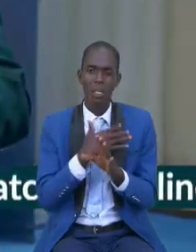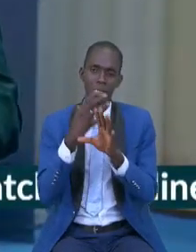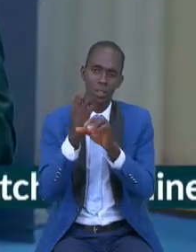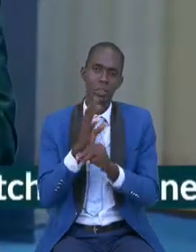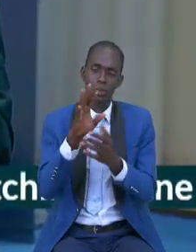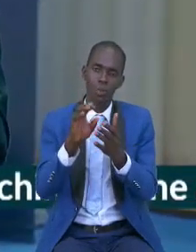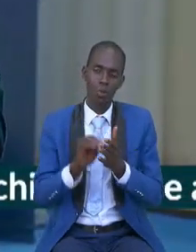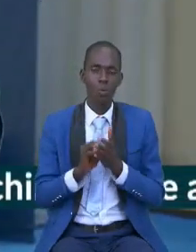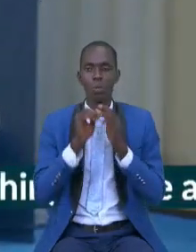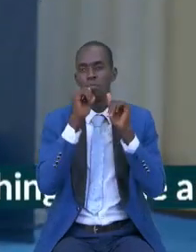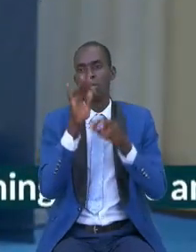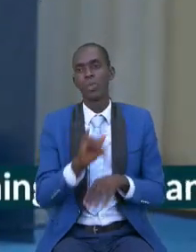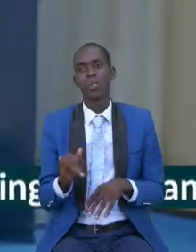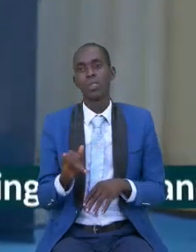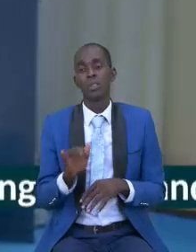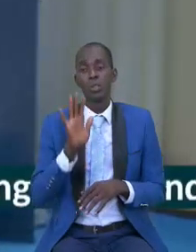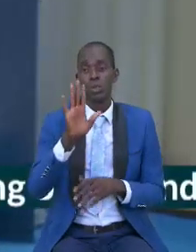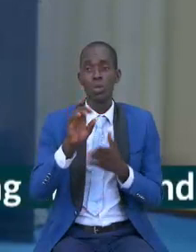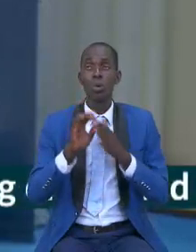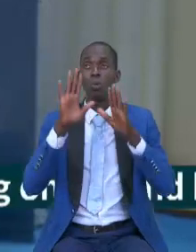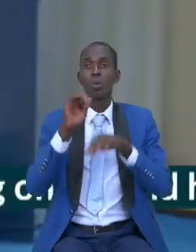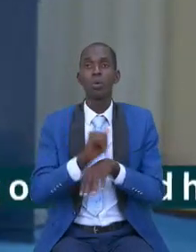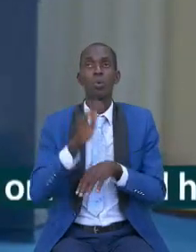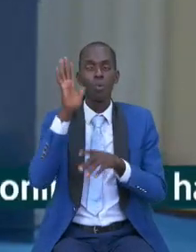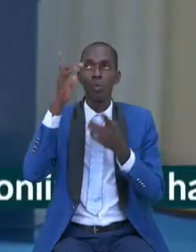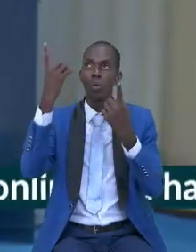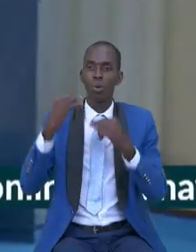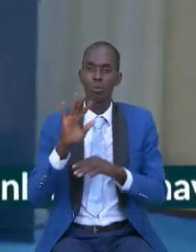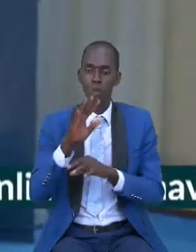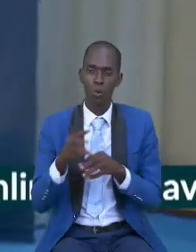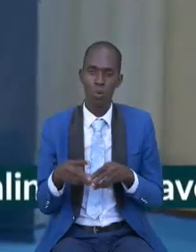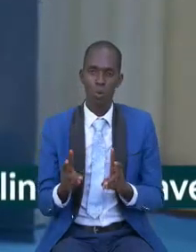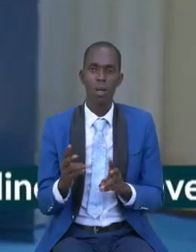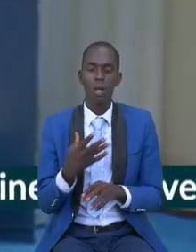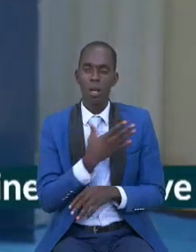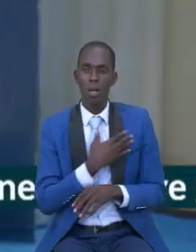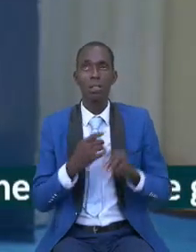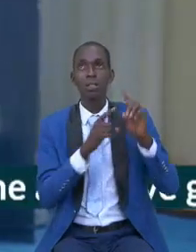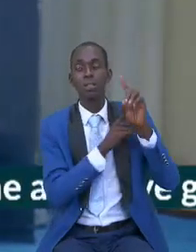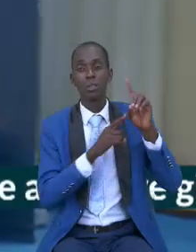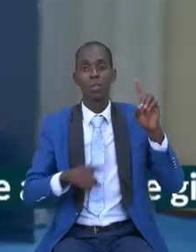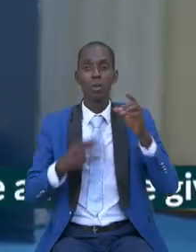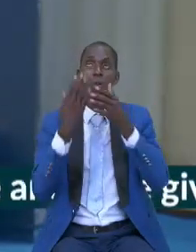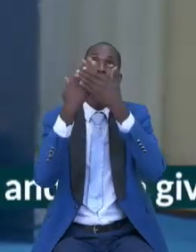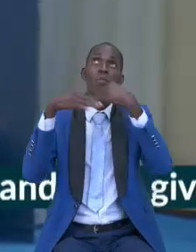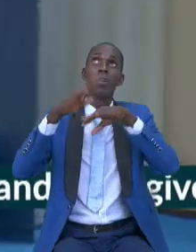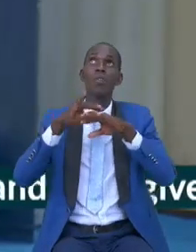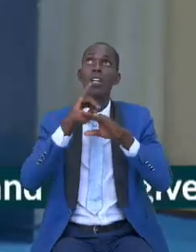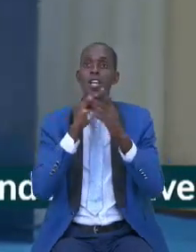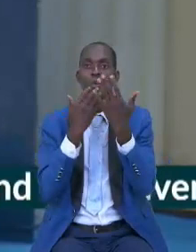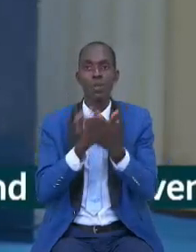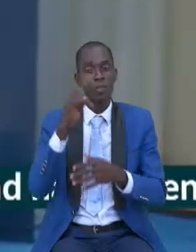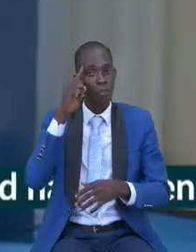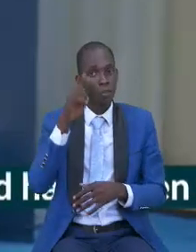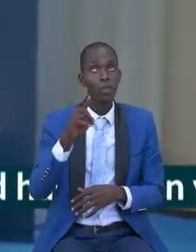you. Your miracle will come your way. And the Lord of heaven is waiting for you. His servant